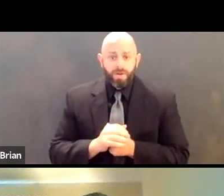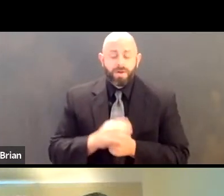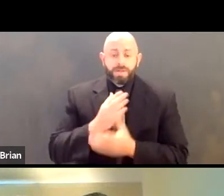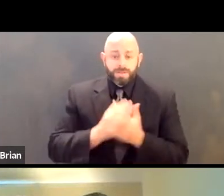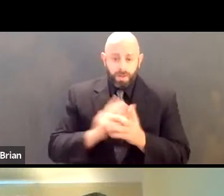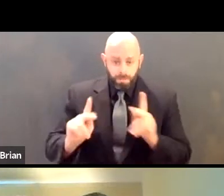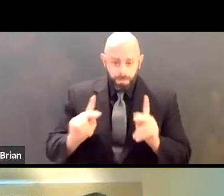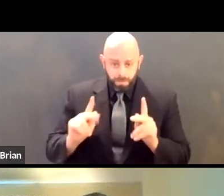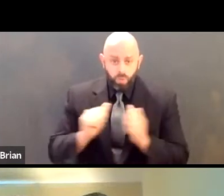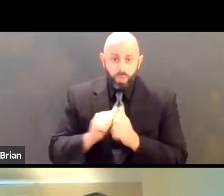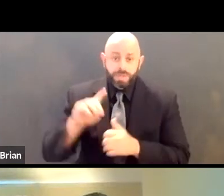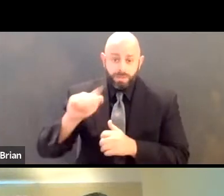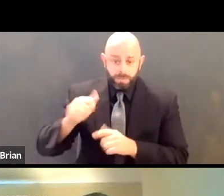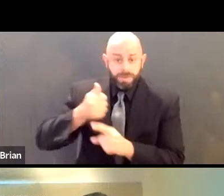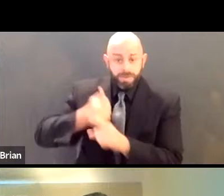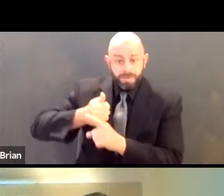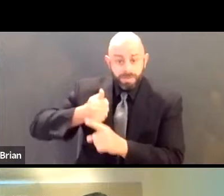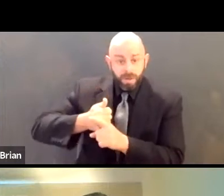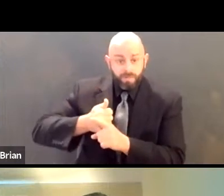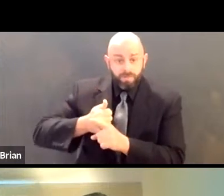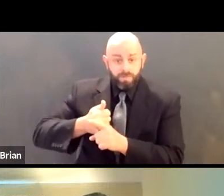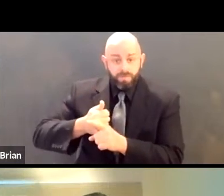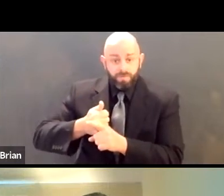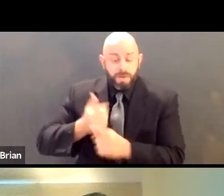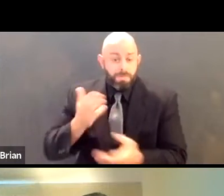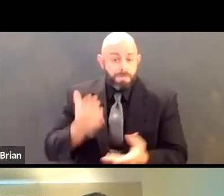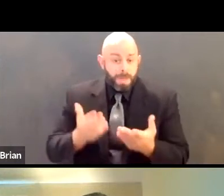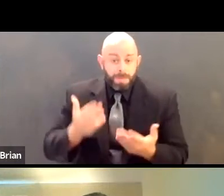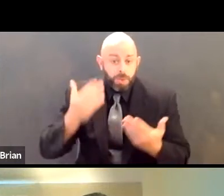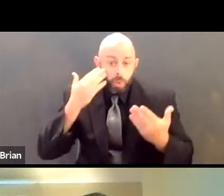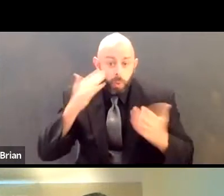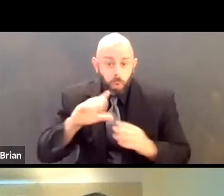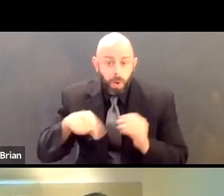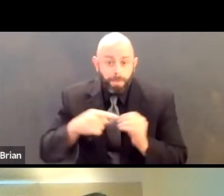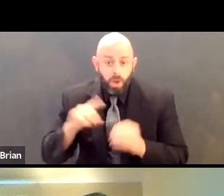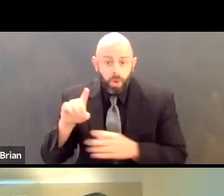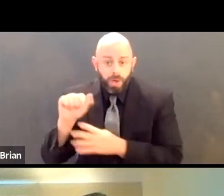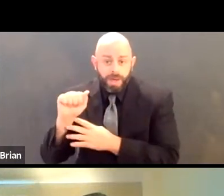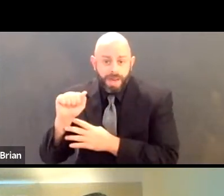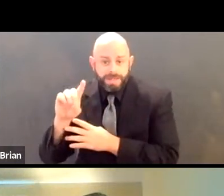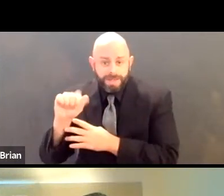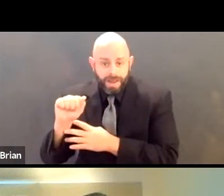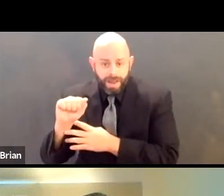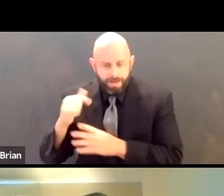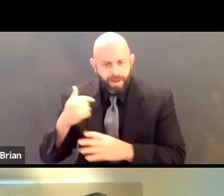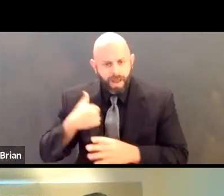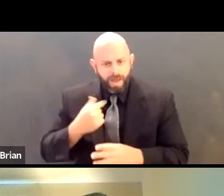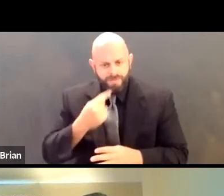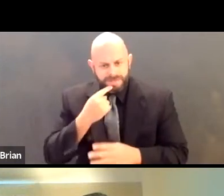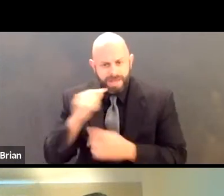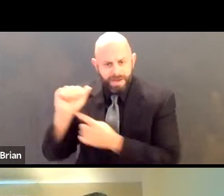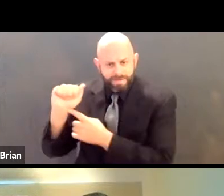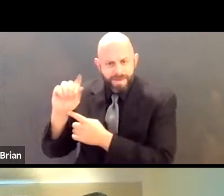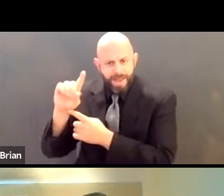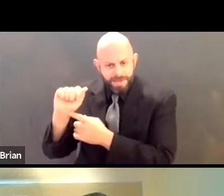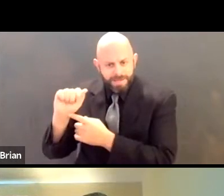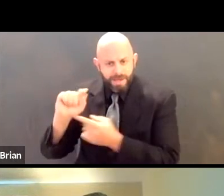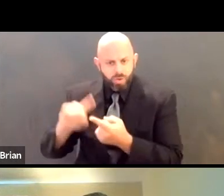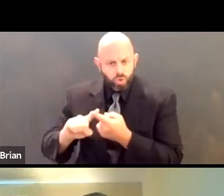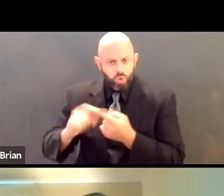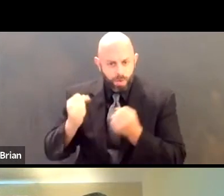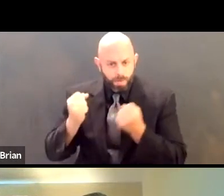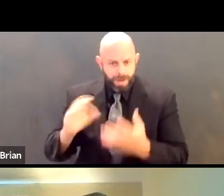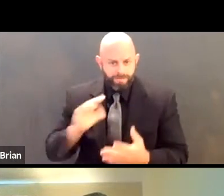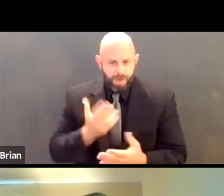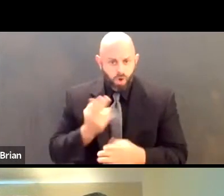Some individuals with disabilities themselves are not fully aware of what ADA is. I've used that term to several because, you know, all our consumers do have